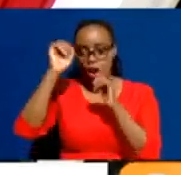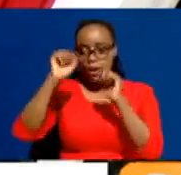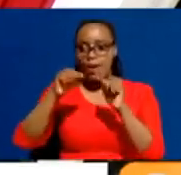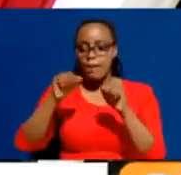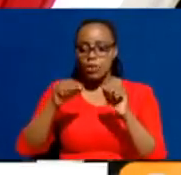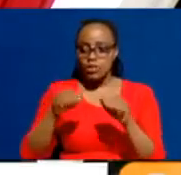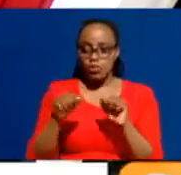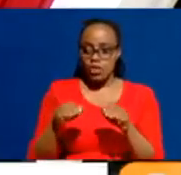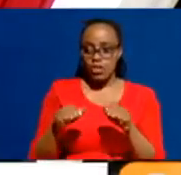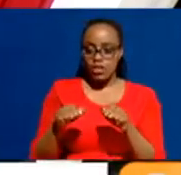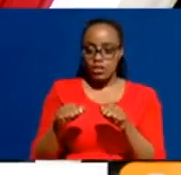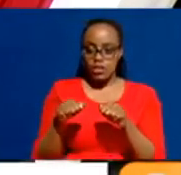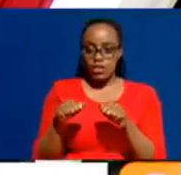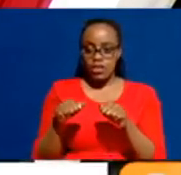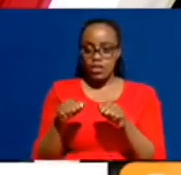to